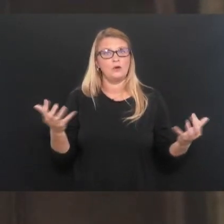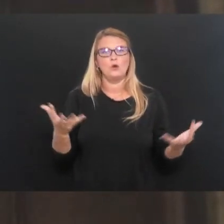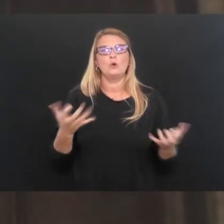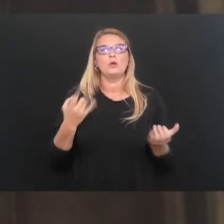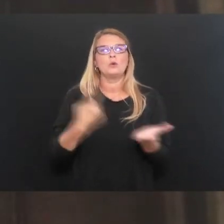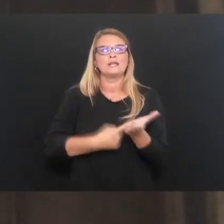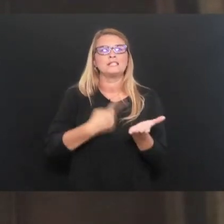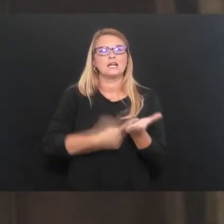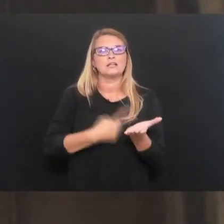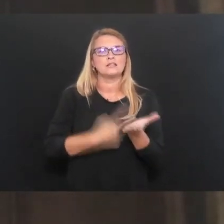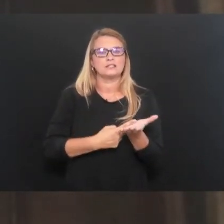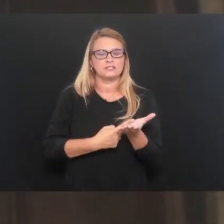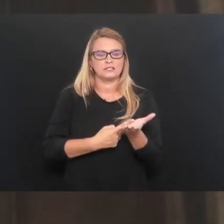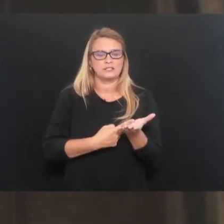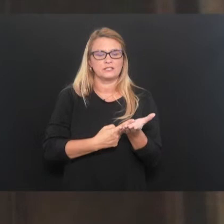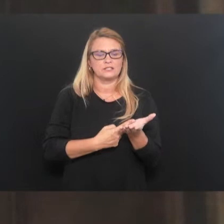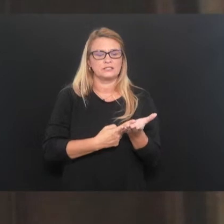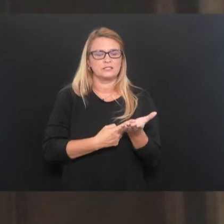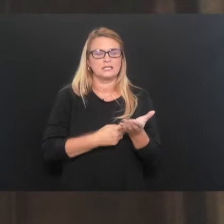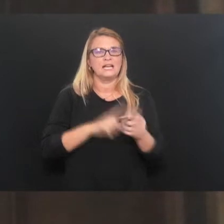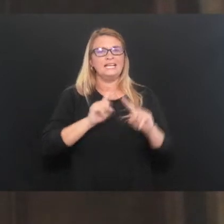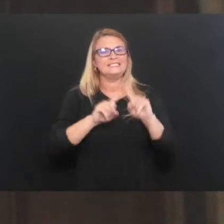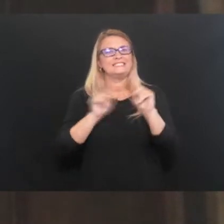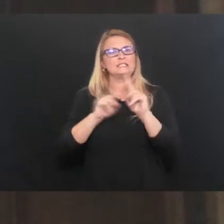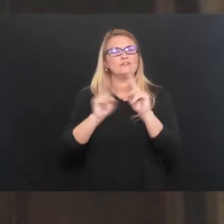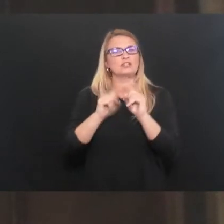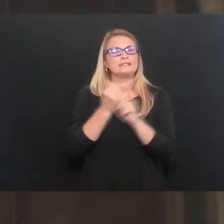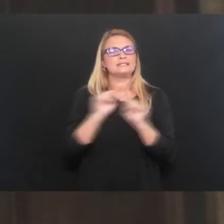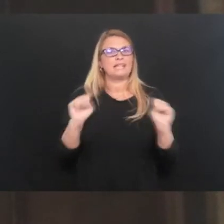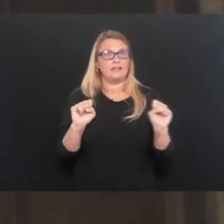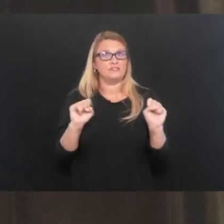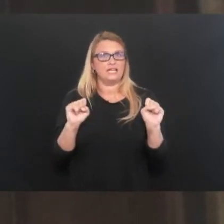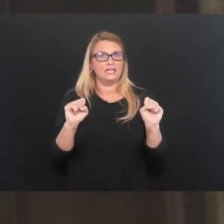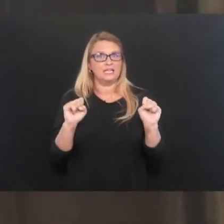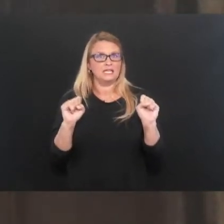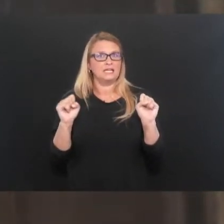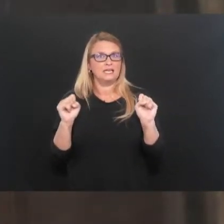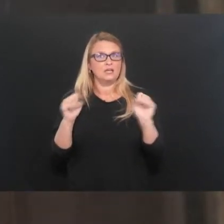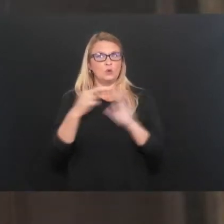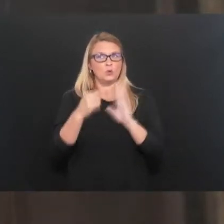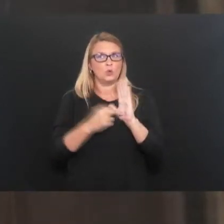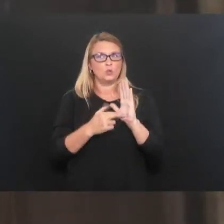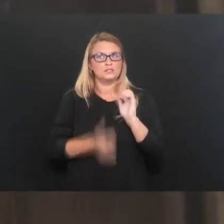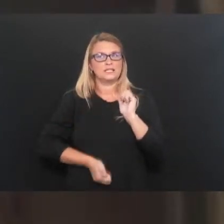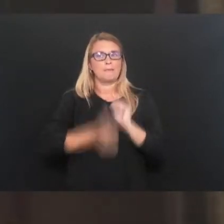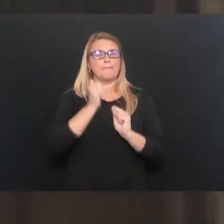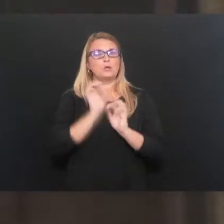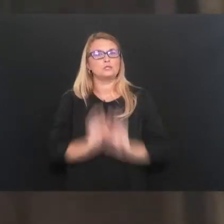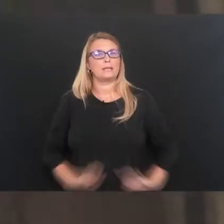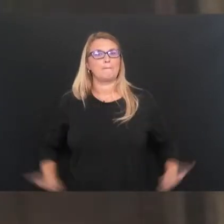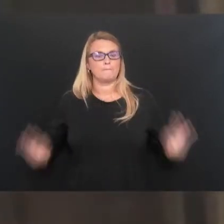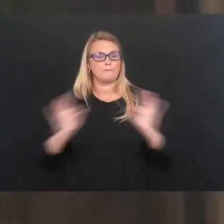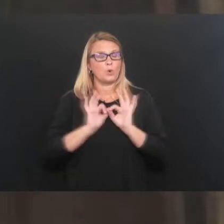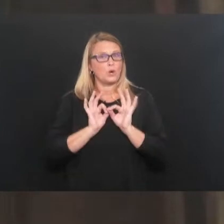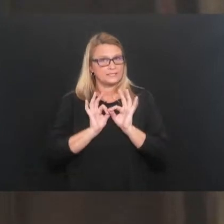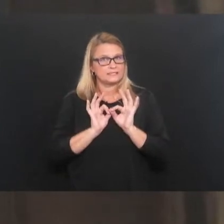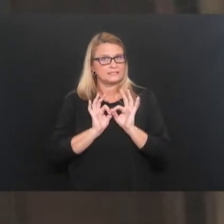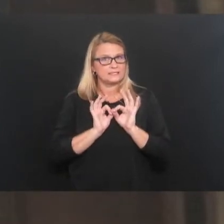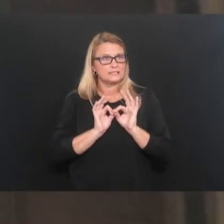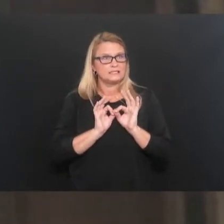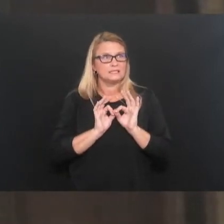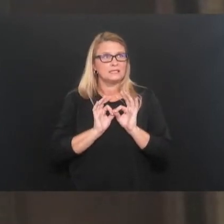about layered mitigation strategies. And the really most important by far on a scale of 1 to 10 and